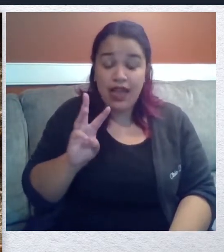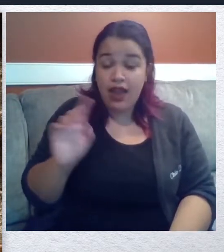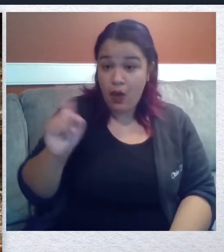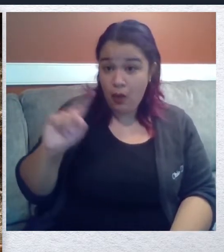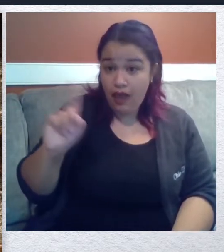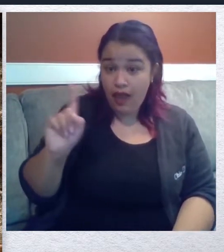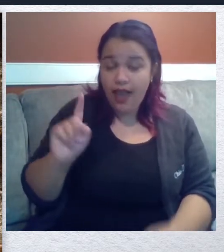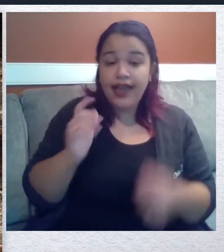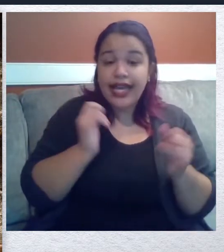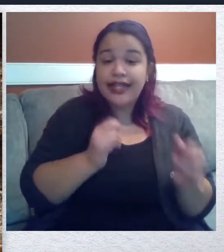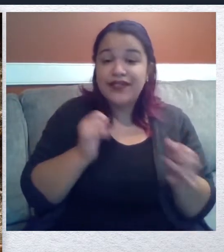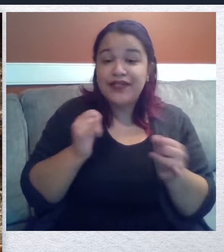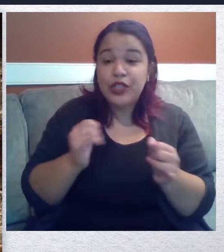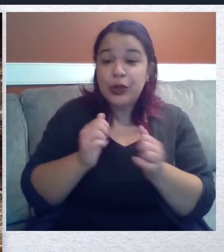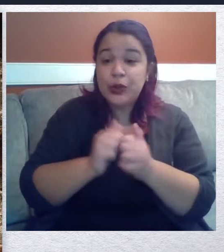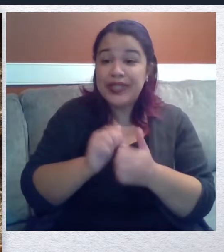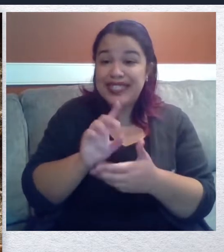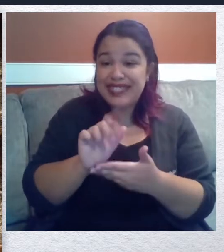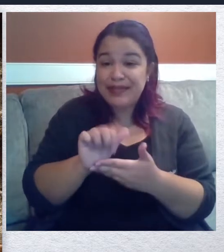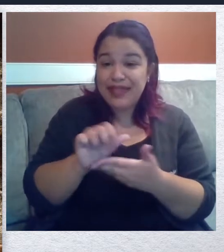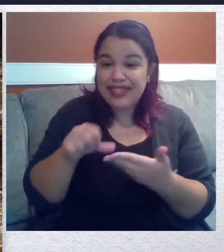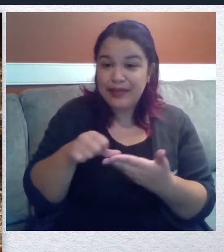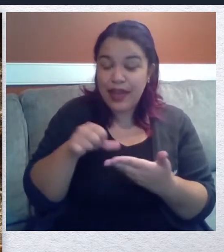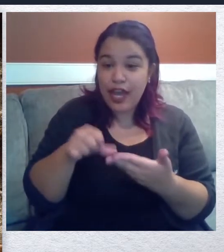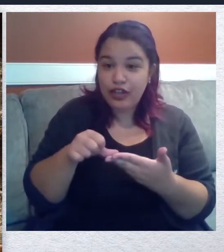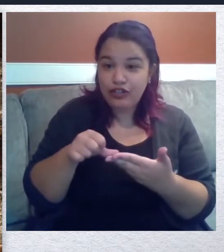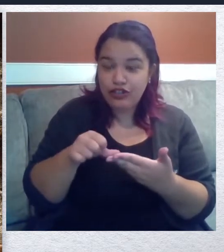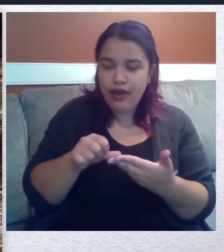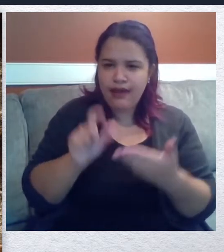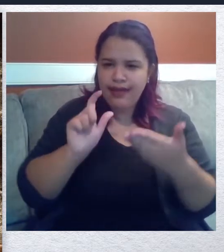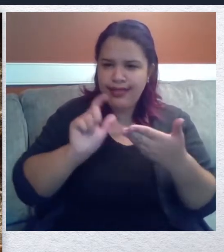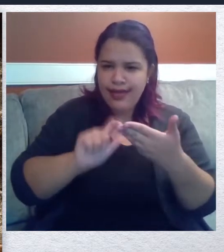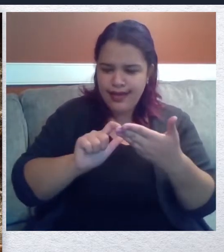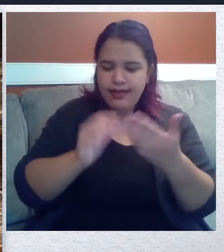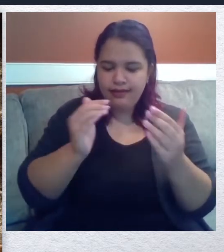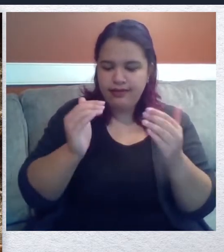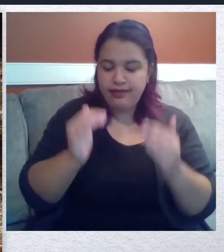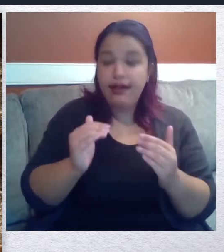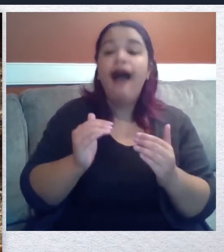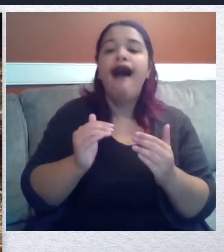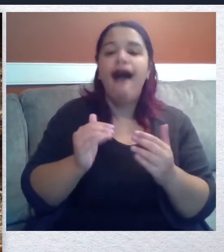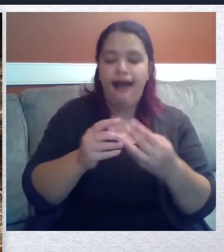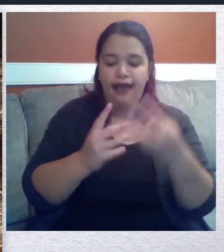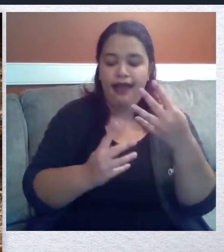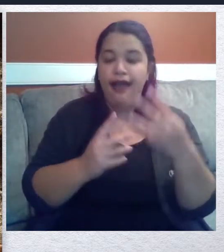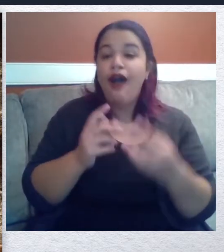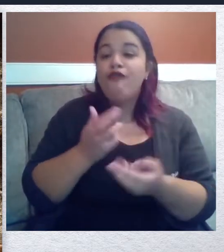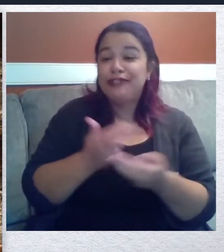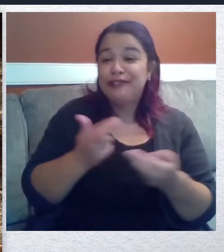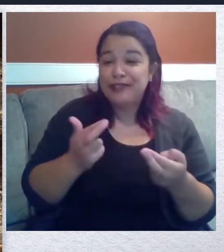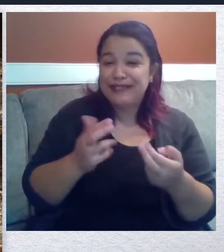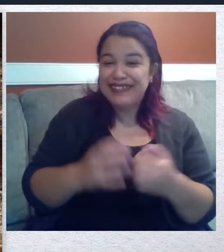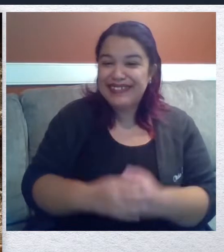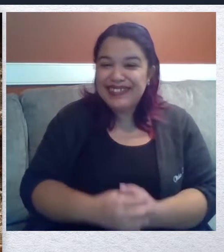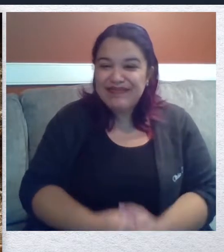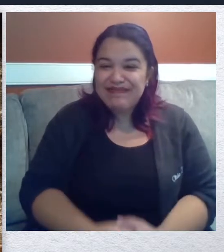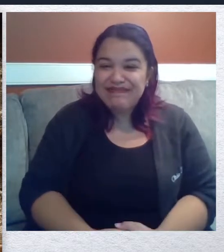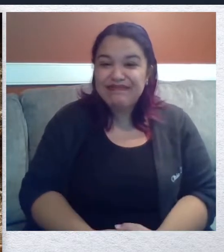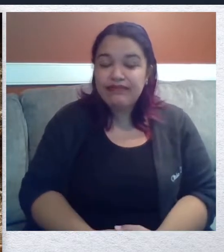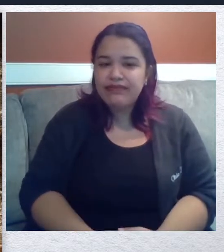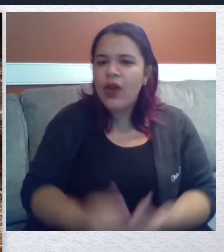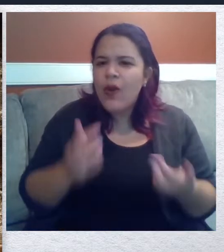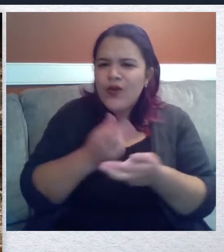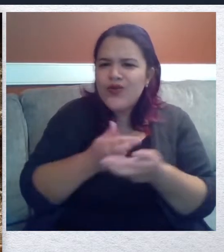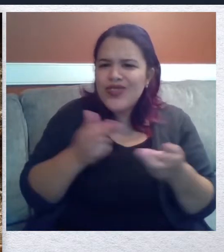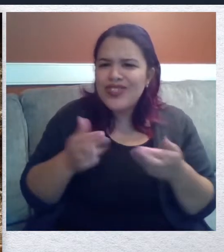page under Resources. I want to point out a navigation feature of the resource